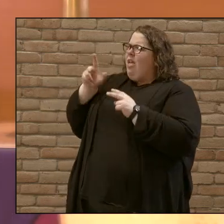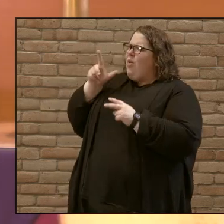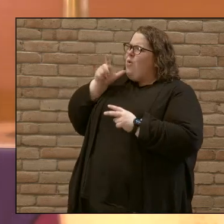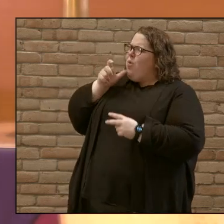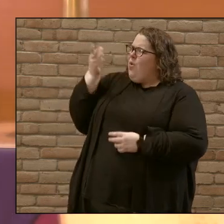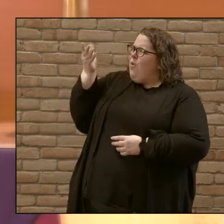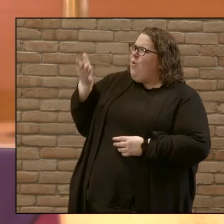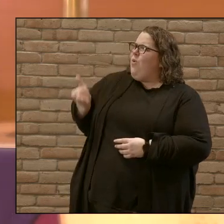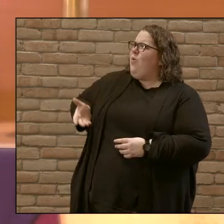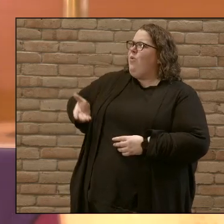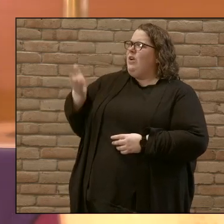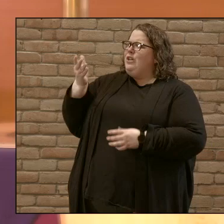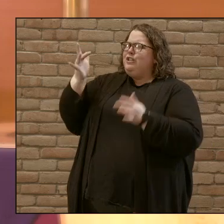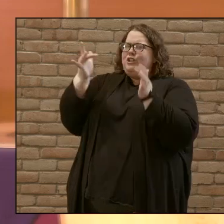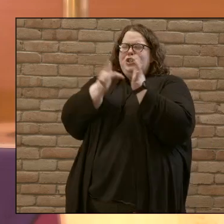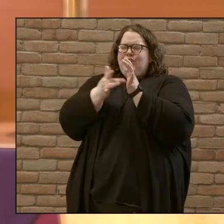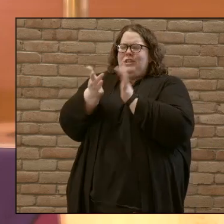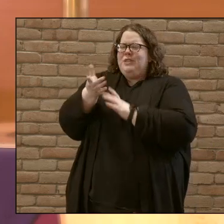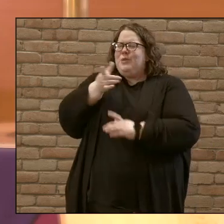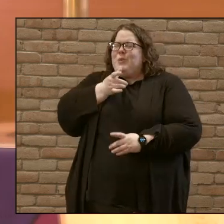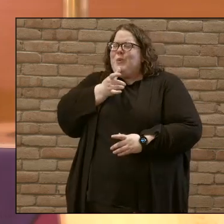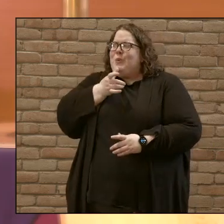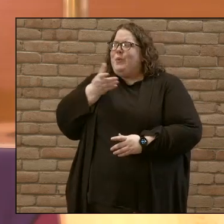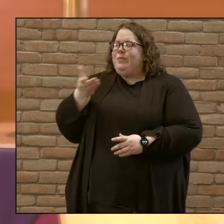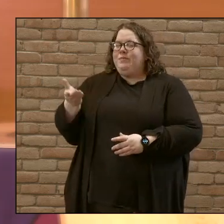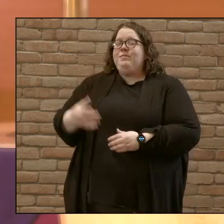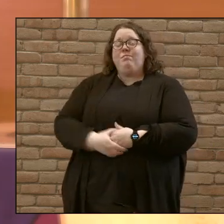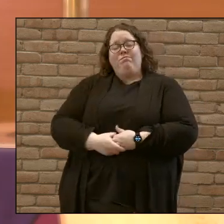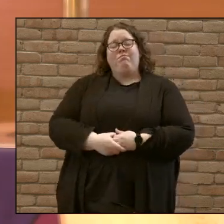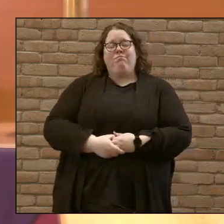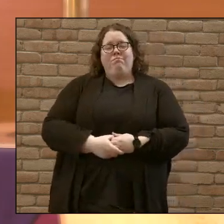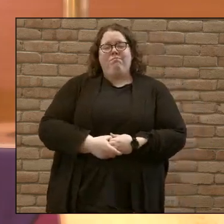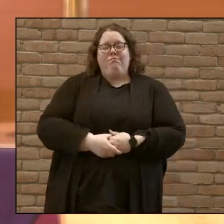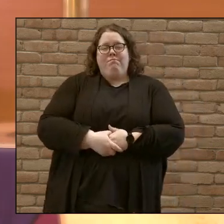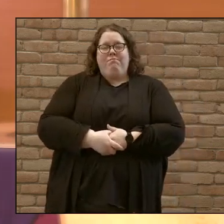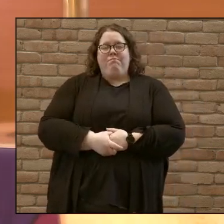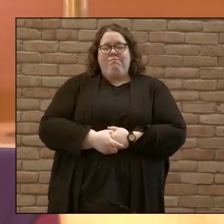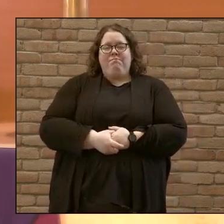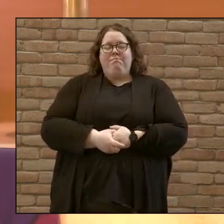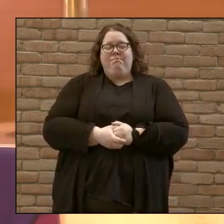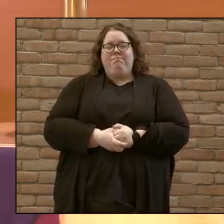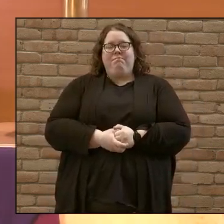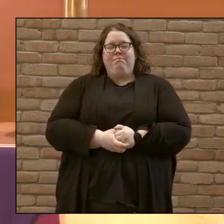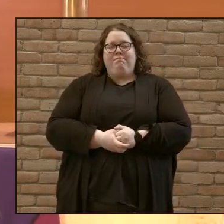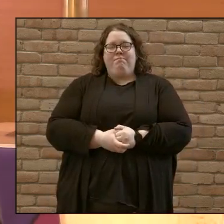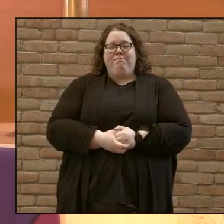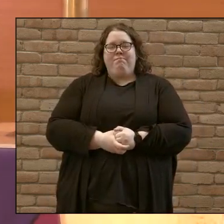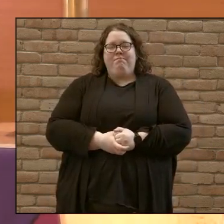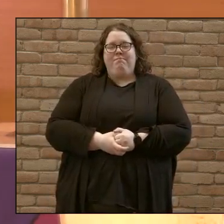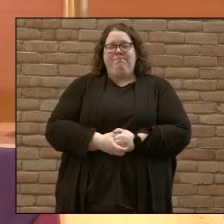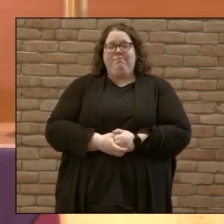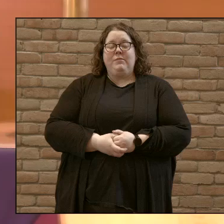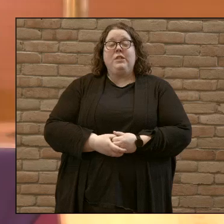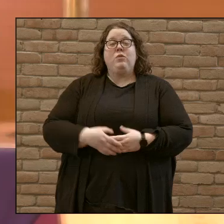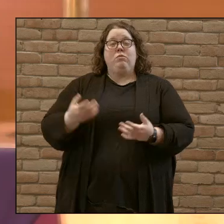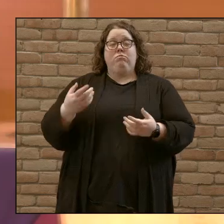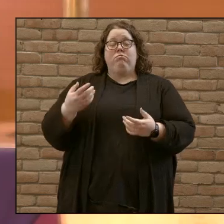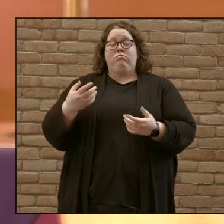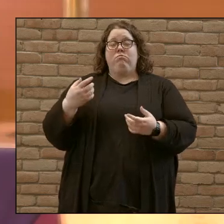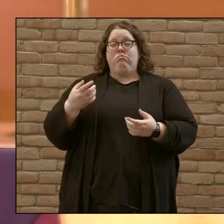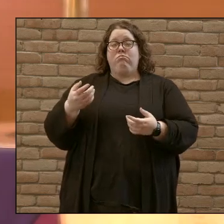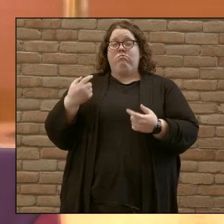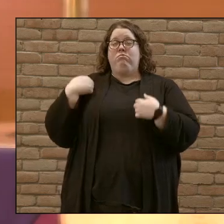is Jesus? And for a number of years, I've been bringing my students